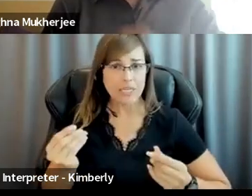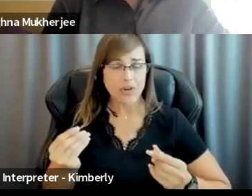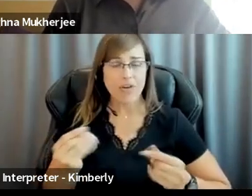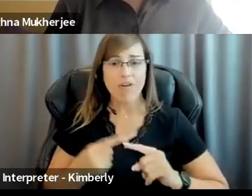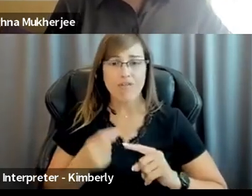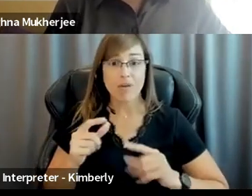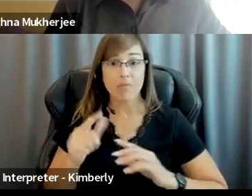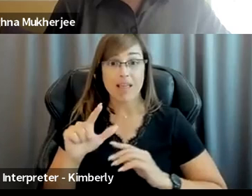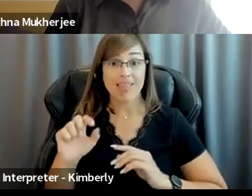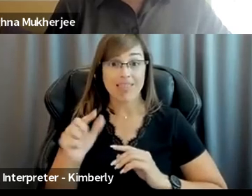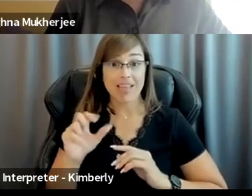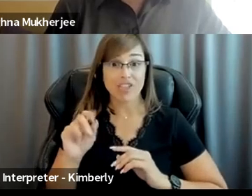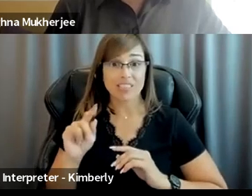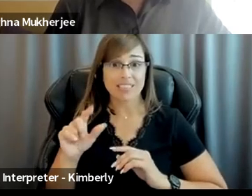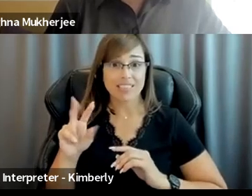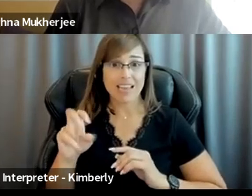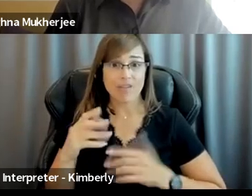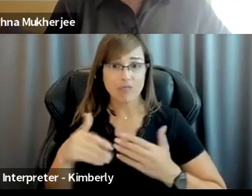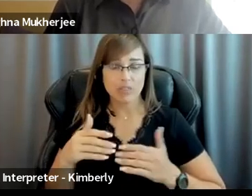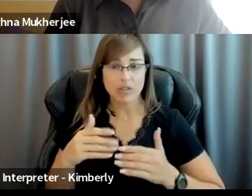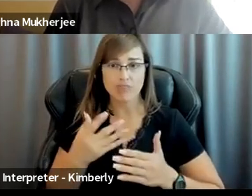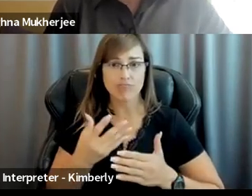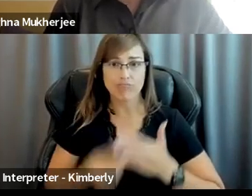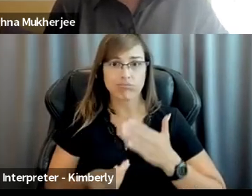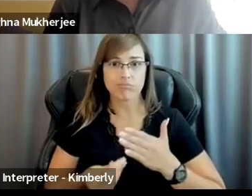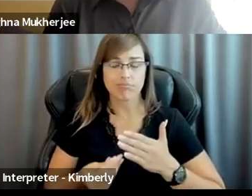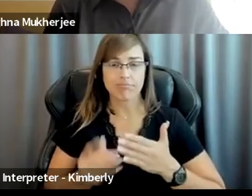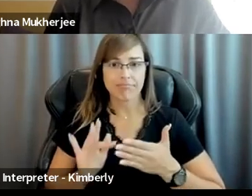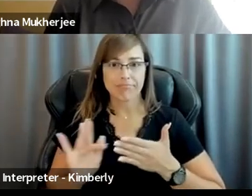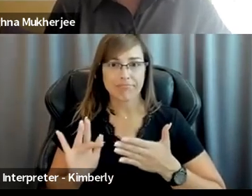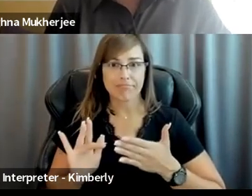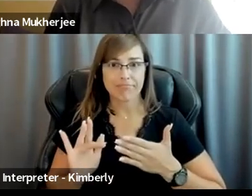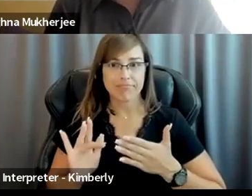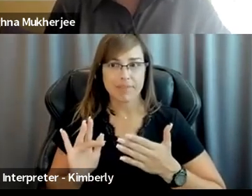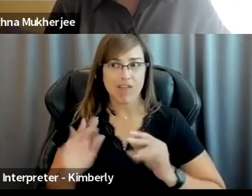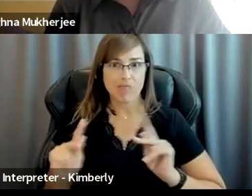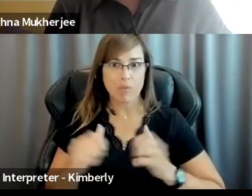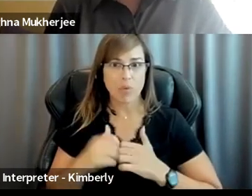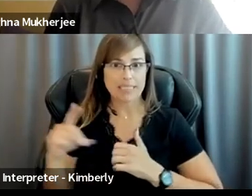from the legislative process. There's just like a total absence of people with disabilities.